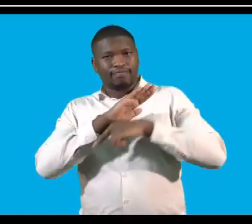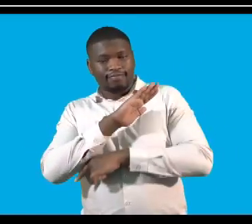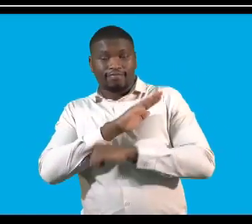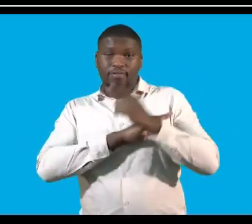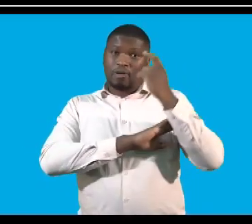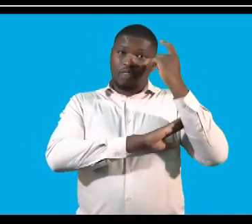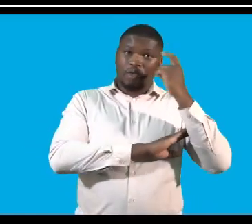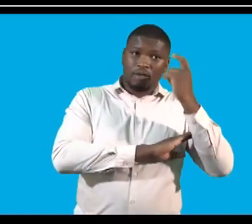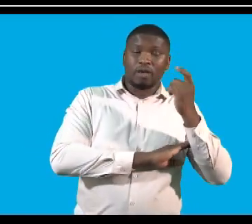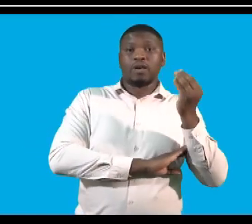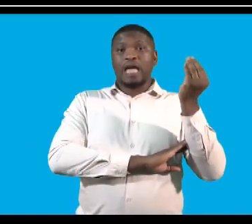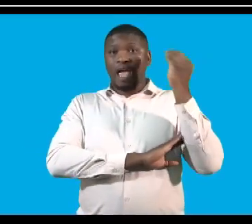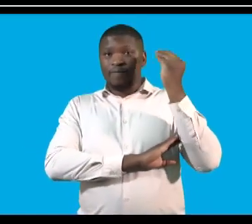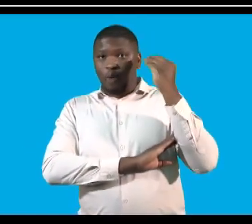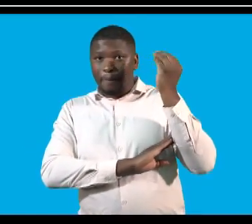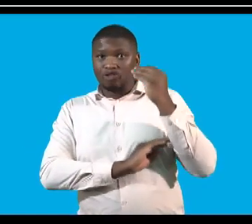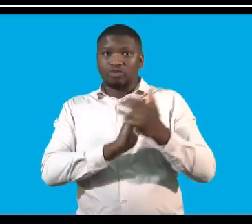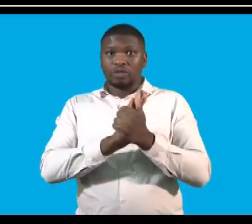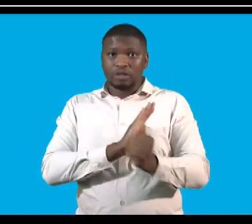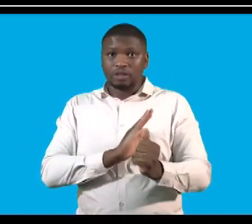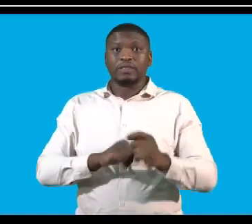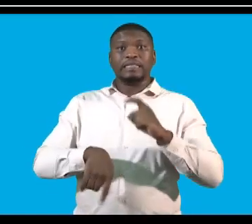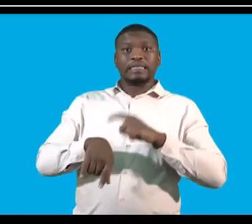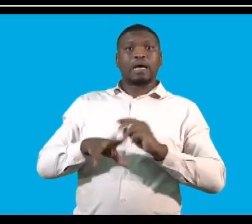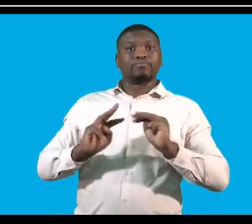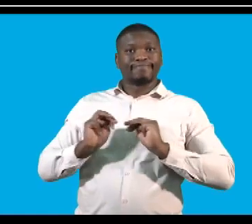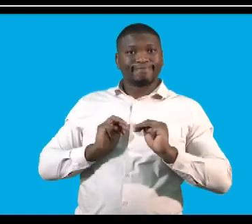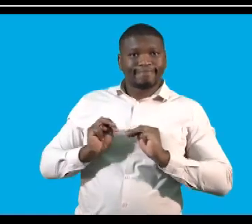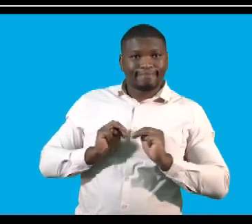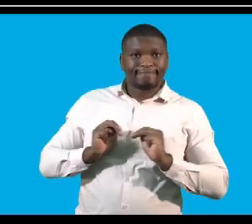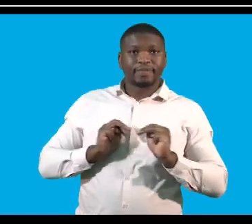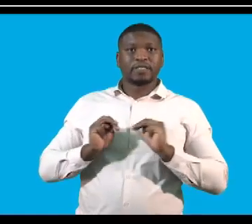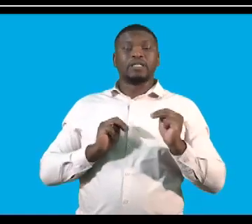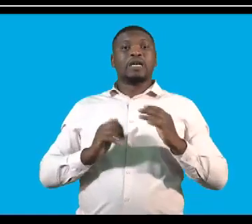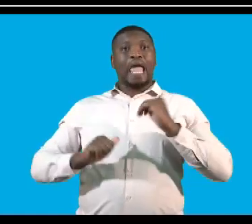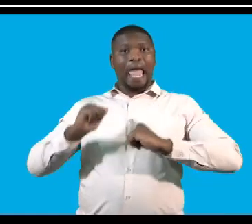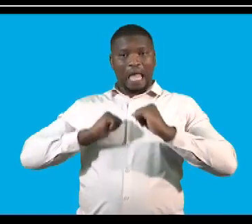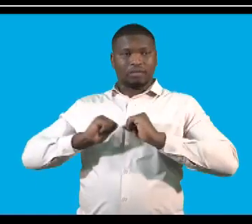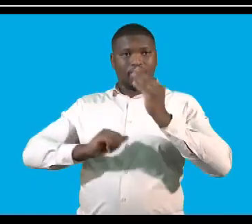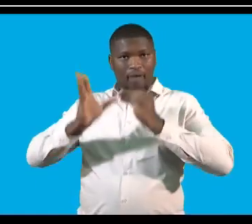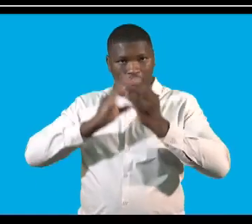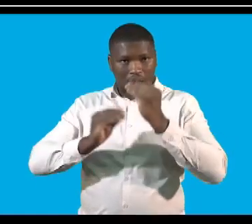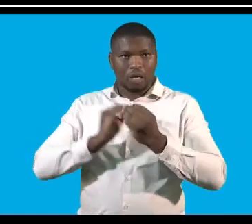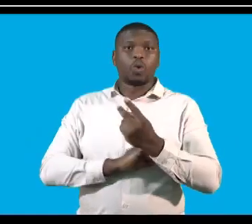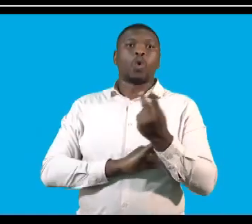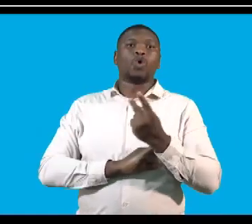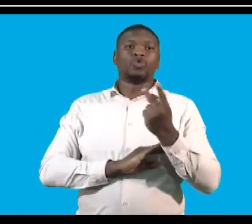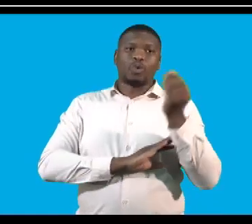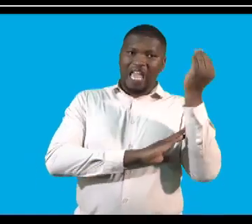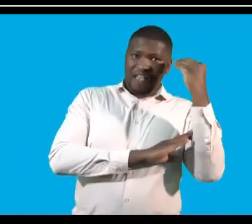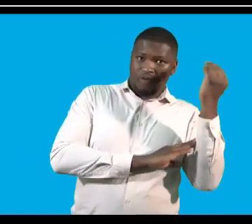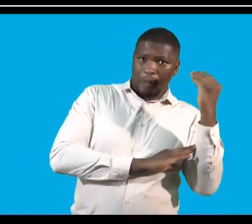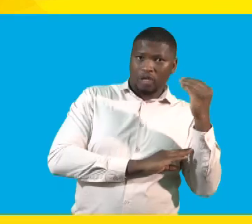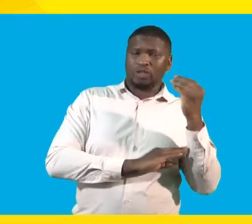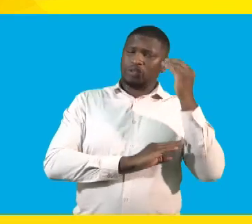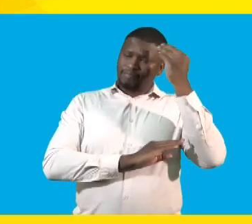skills, information retrieval, communication skills, active learning methods, and vocabulary skills. Now, before